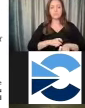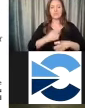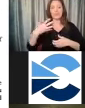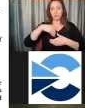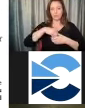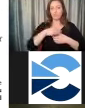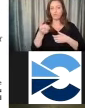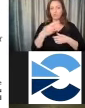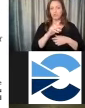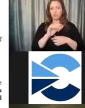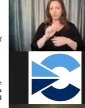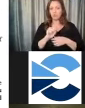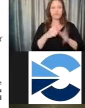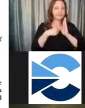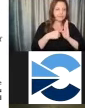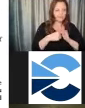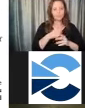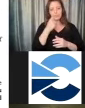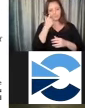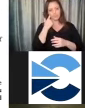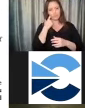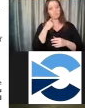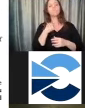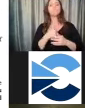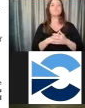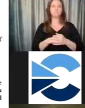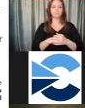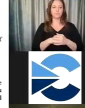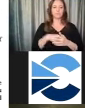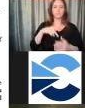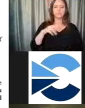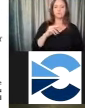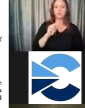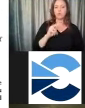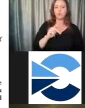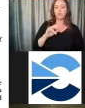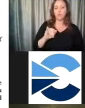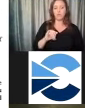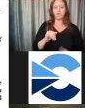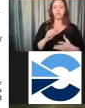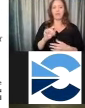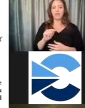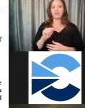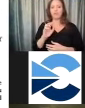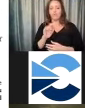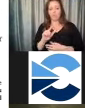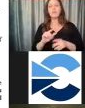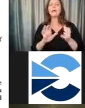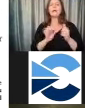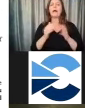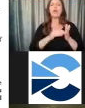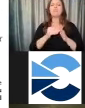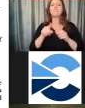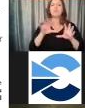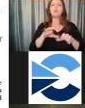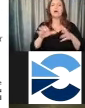on some of these tools. So for example, Portnoy et al. Asked, in the past 6 months, how often have you done the following